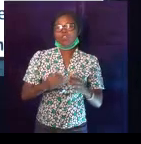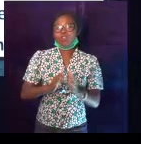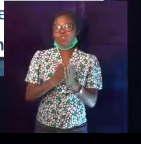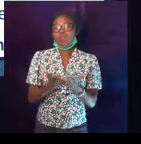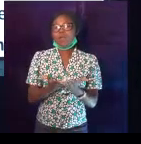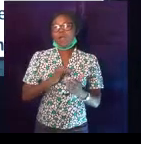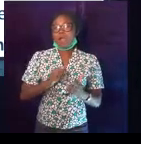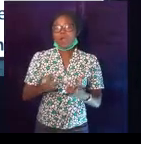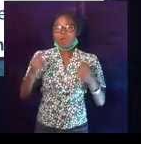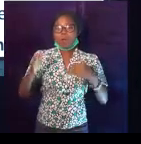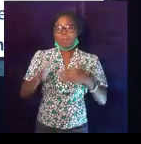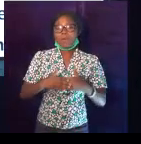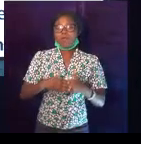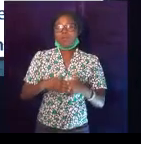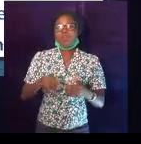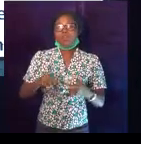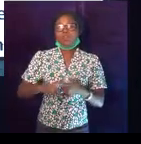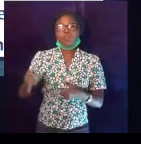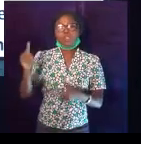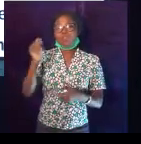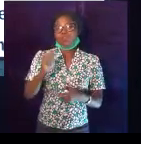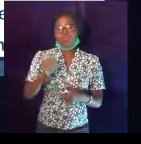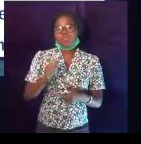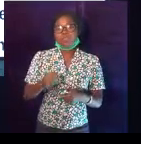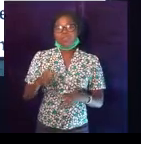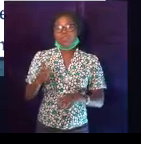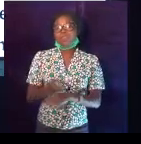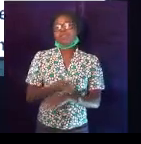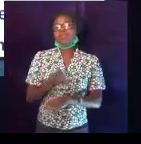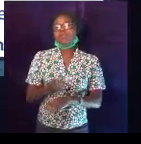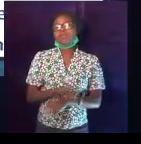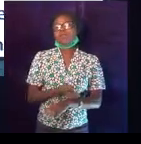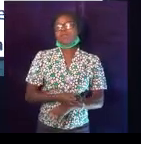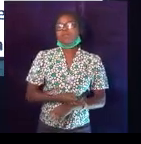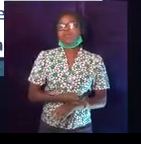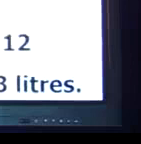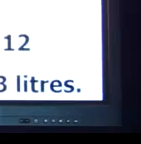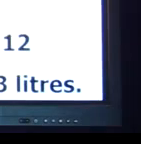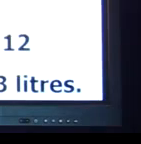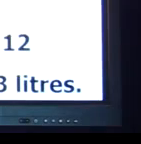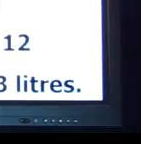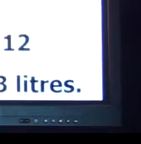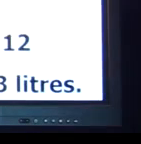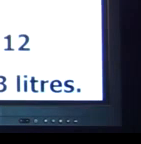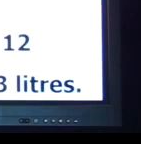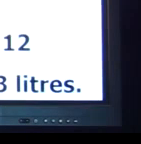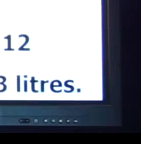in your notes. I'm going to be right back because today is Tuesday, and you know what we have? It's Magic Tuesday.